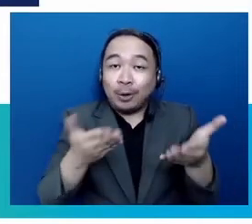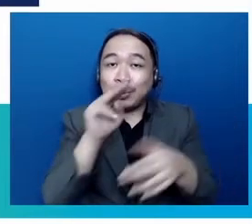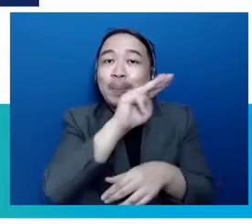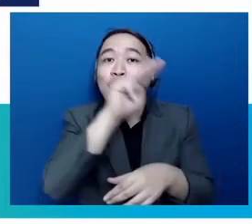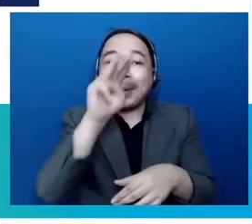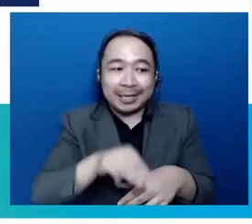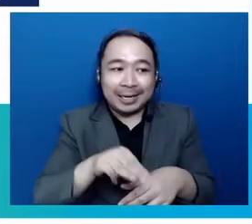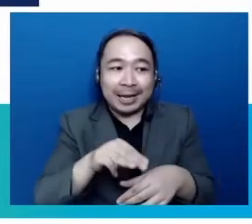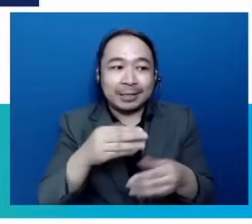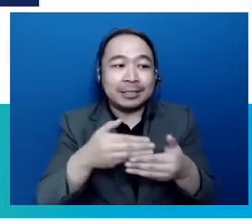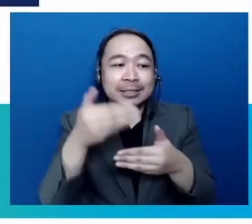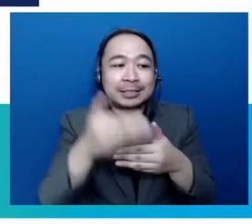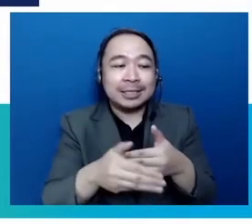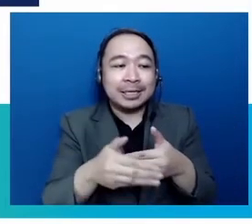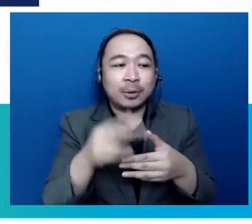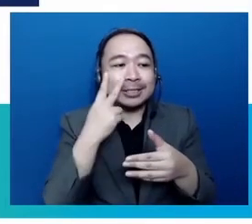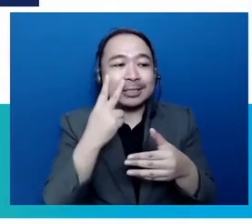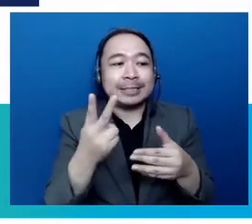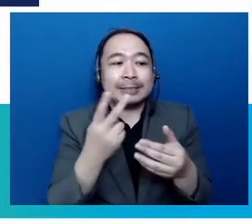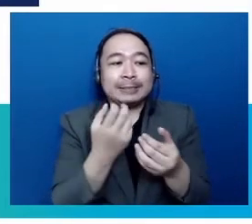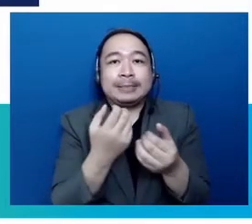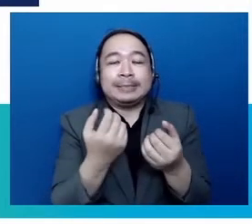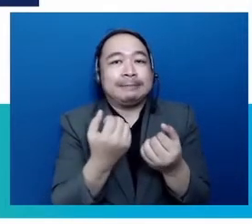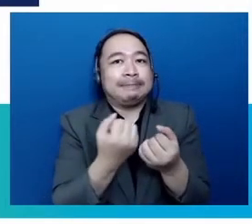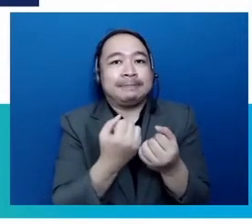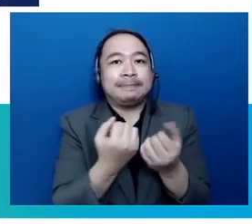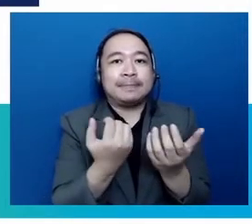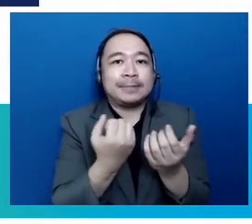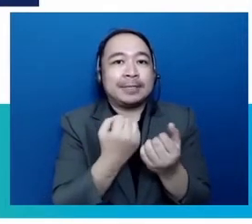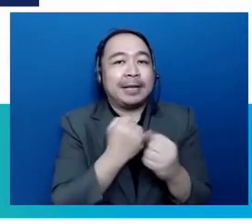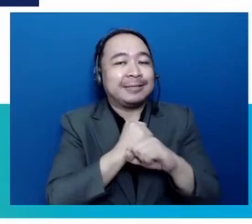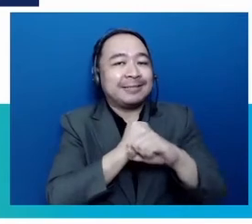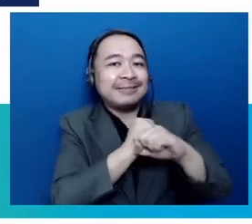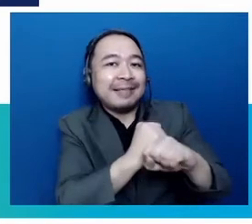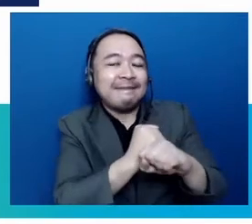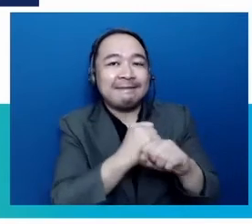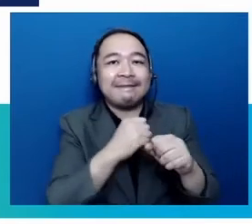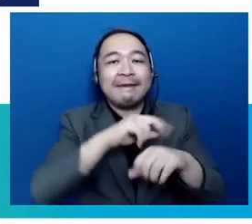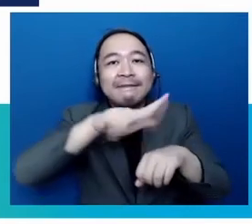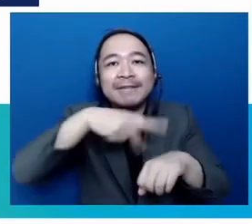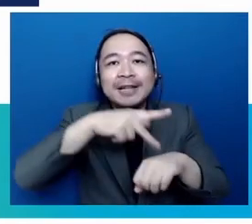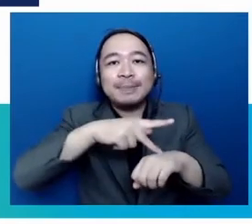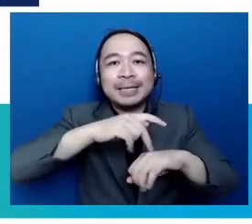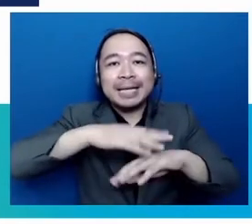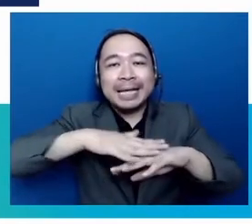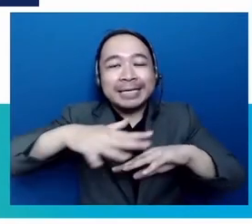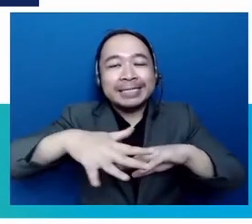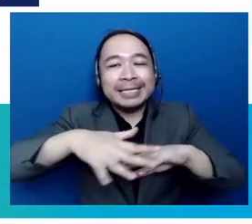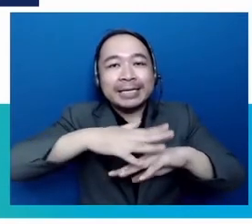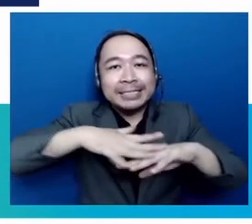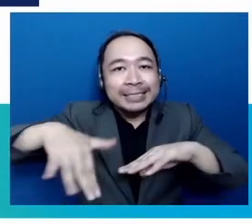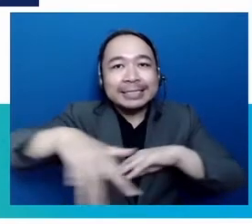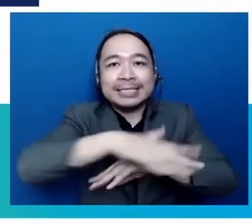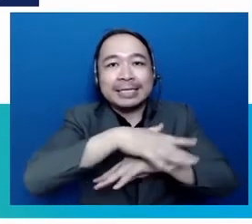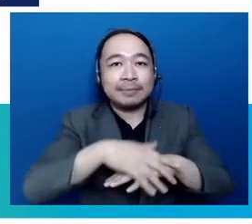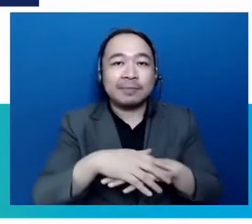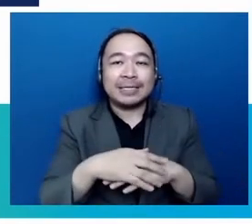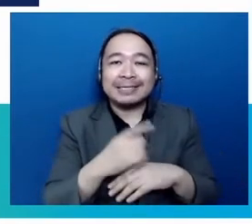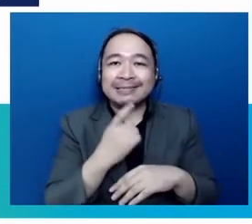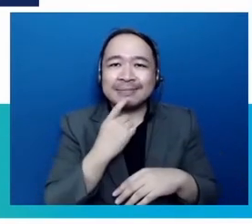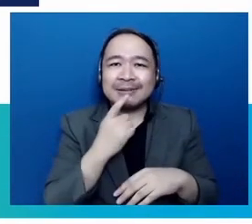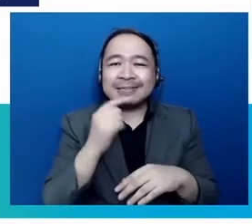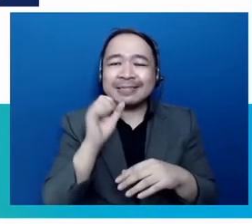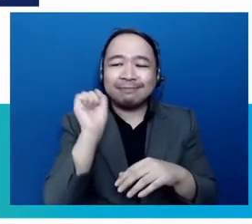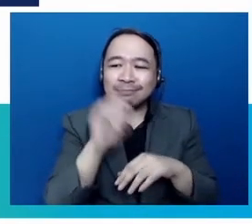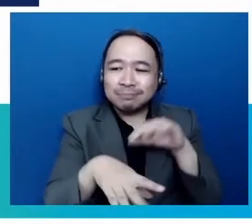Director of Save Philippine Sea. Good afternoon, Anna. Plastic pollution and waste management were key issues